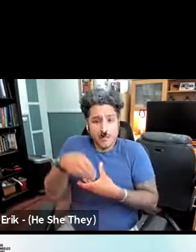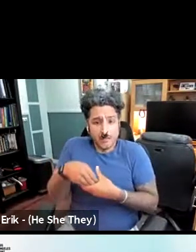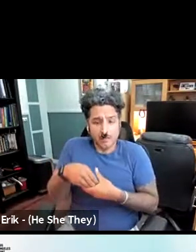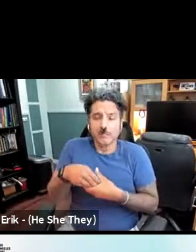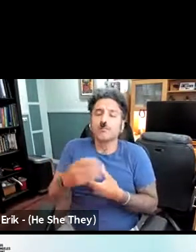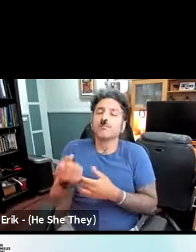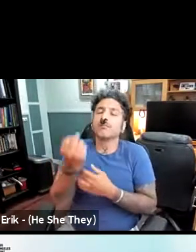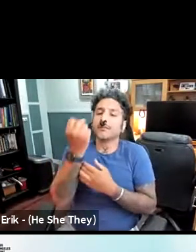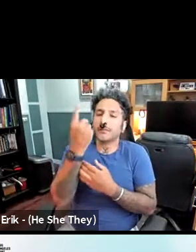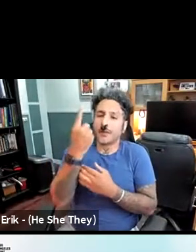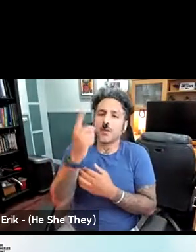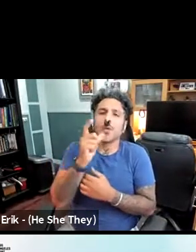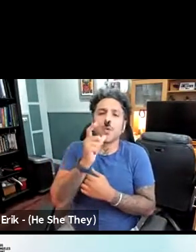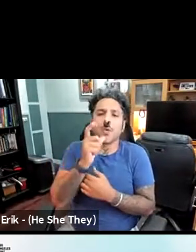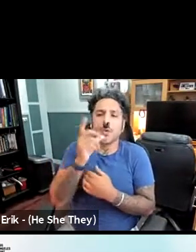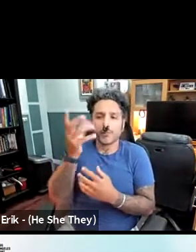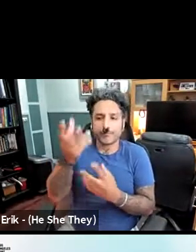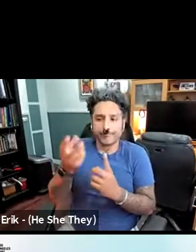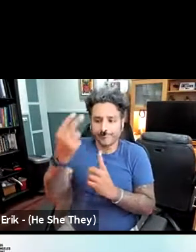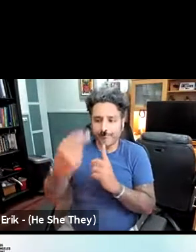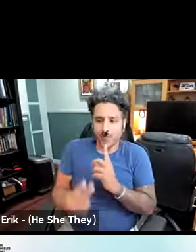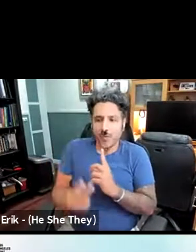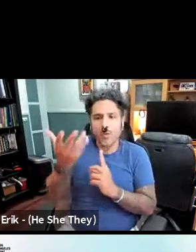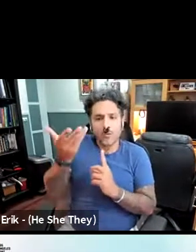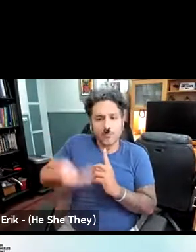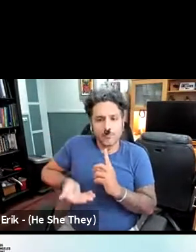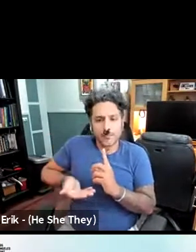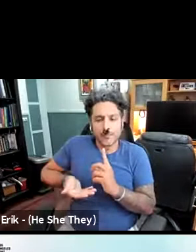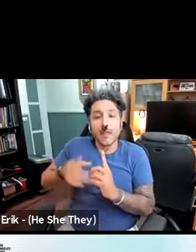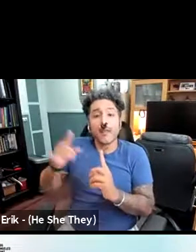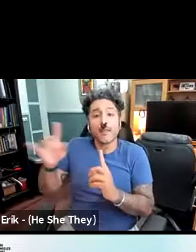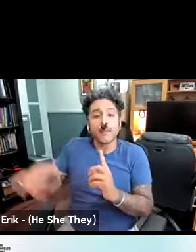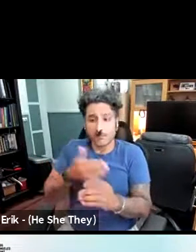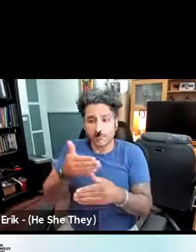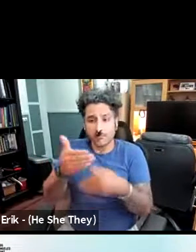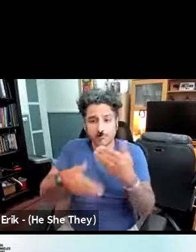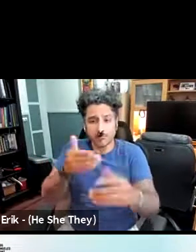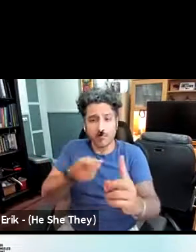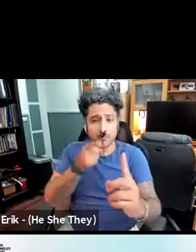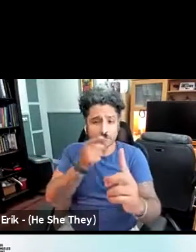are, however that may be, and then move into our purpose.